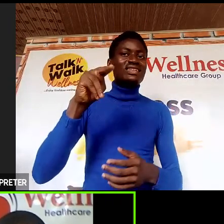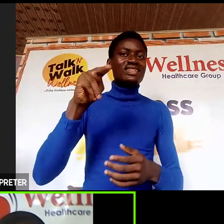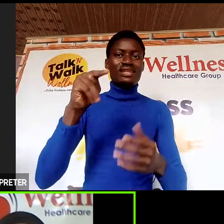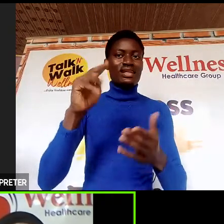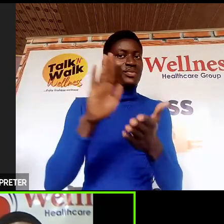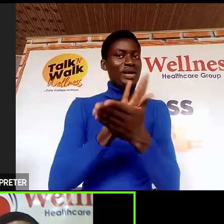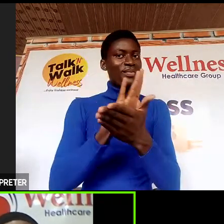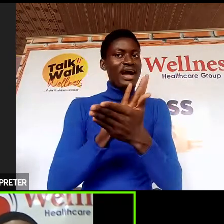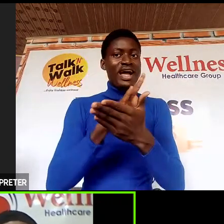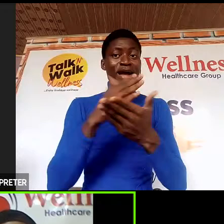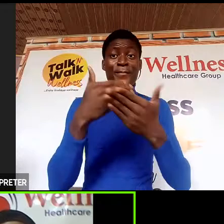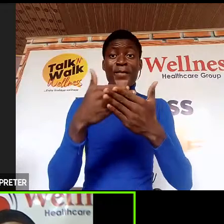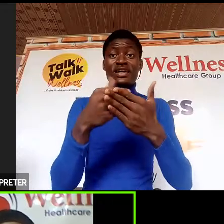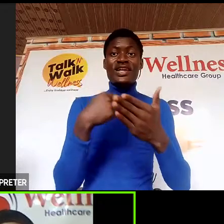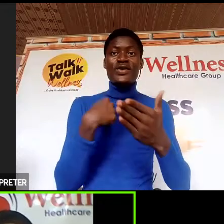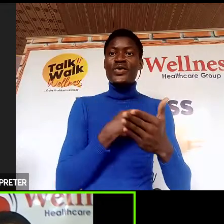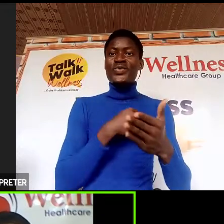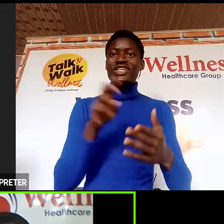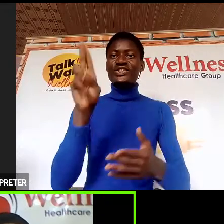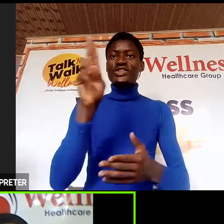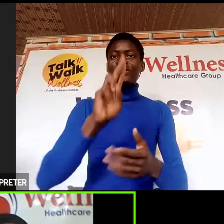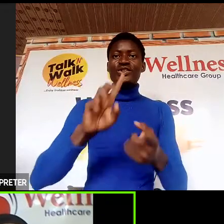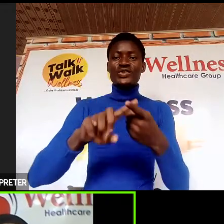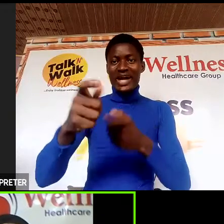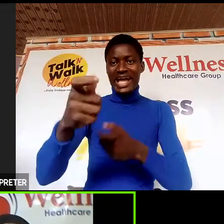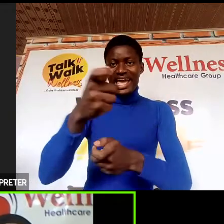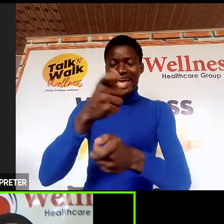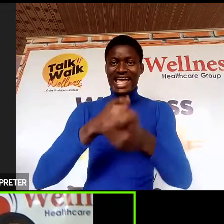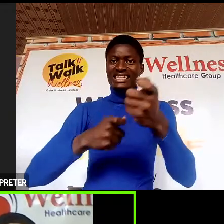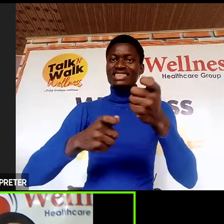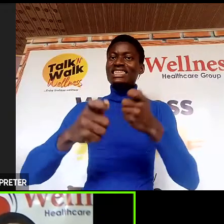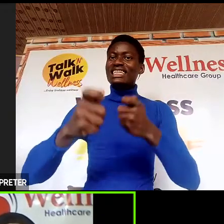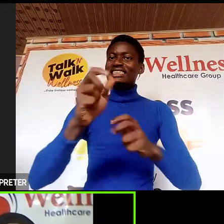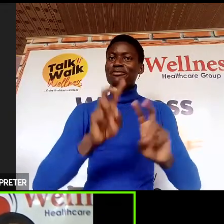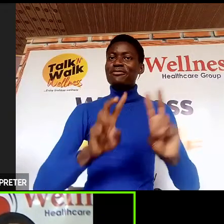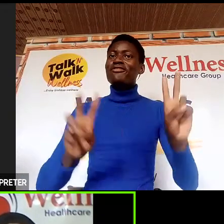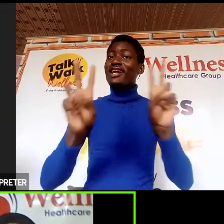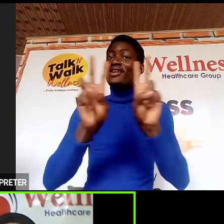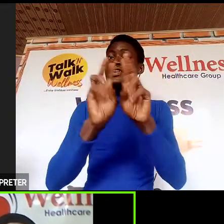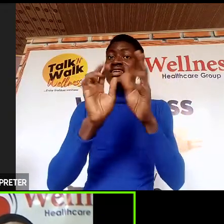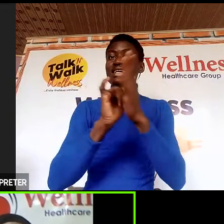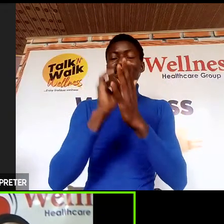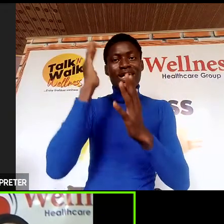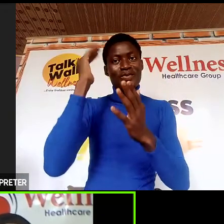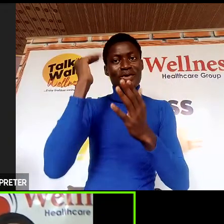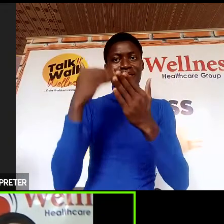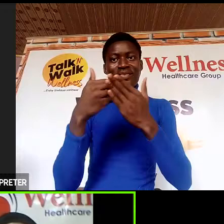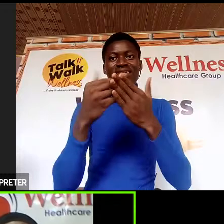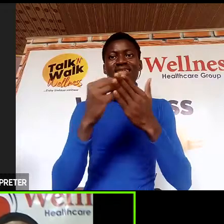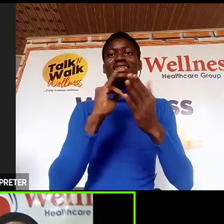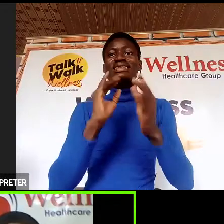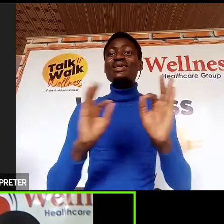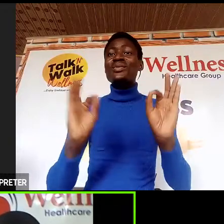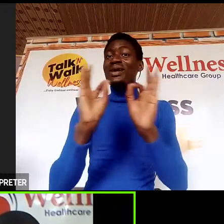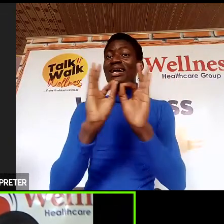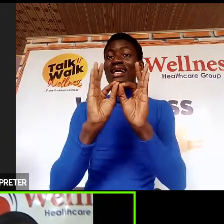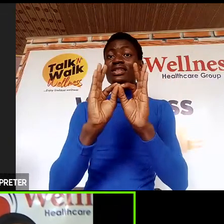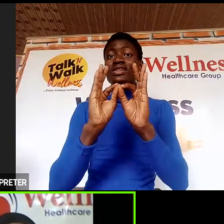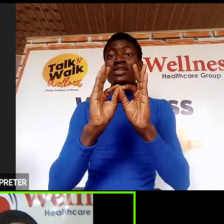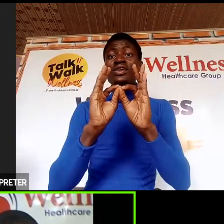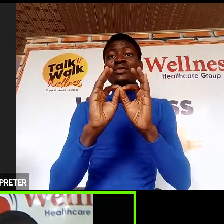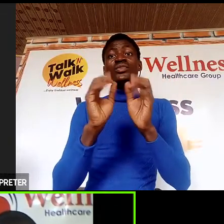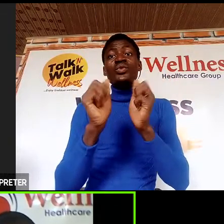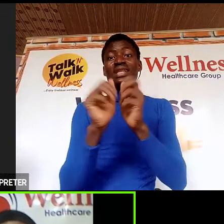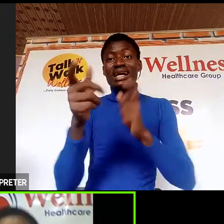value. And that is why money is very important, because without the exchange of value, you might not get what you want. And the only language that